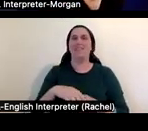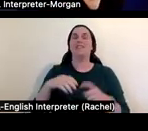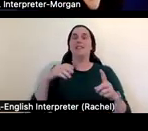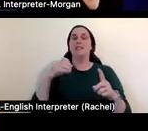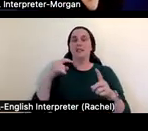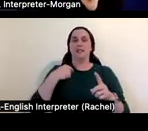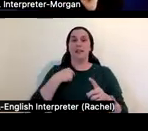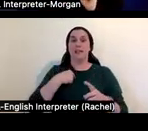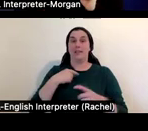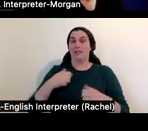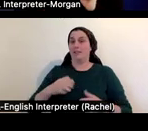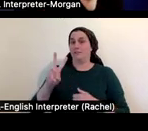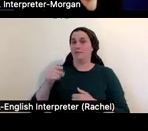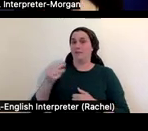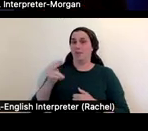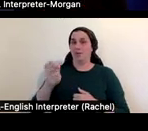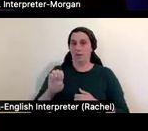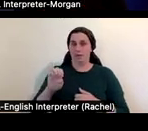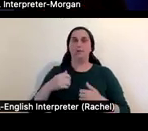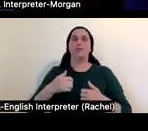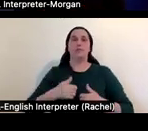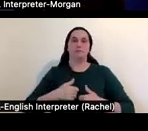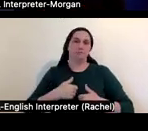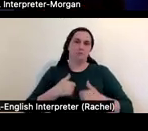Ja. Ich heiße Markus.